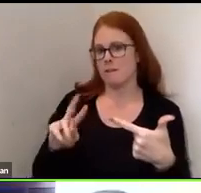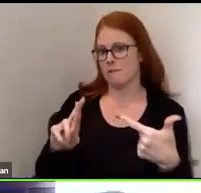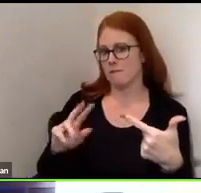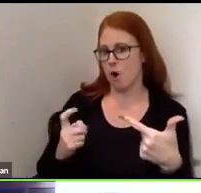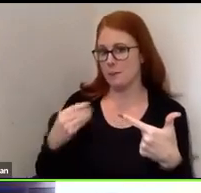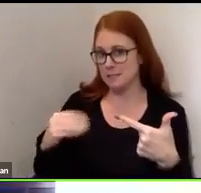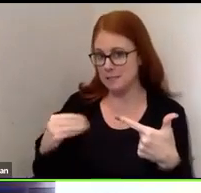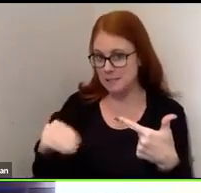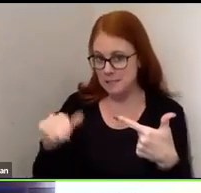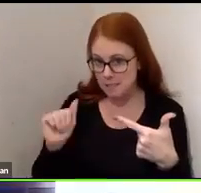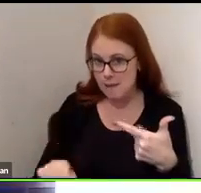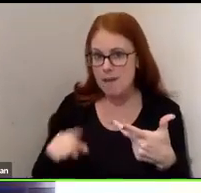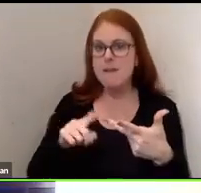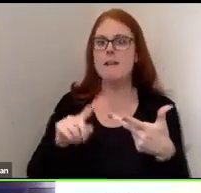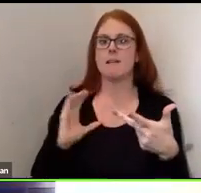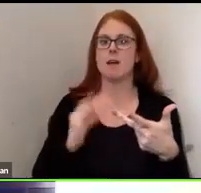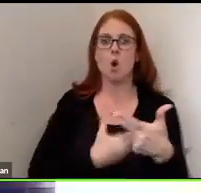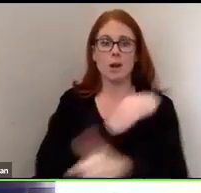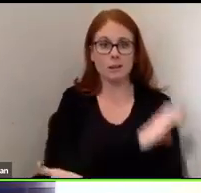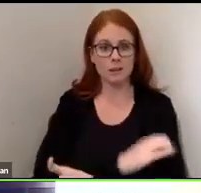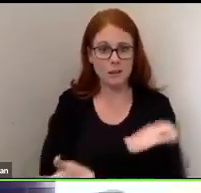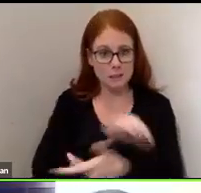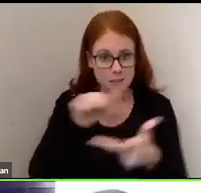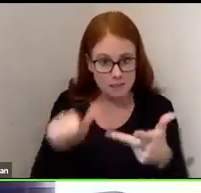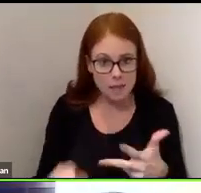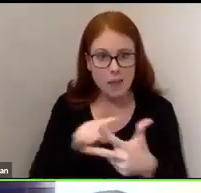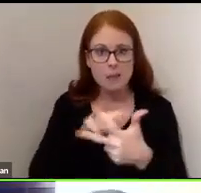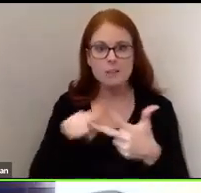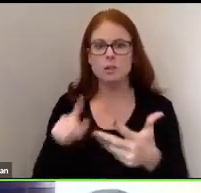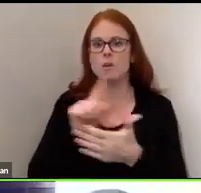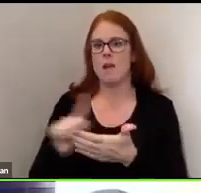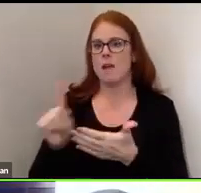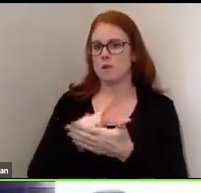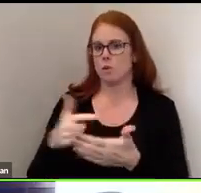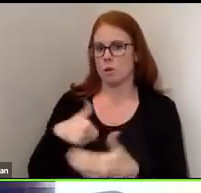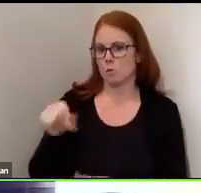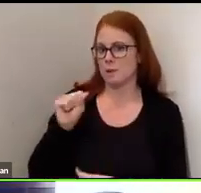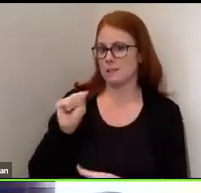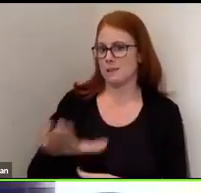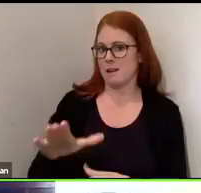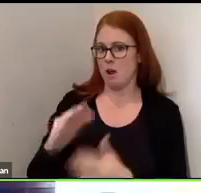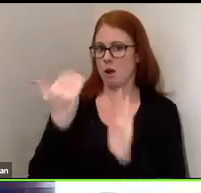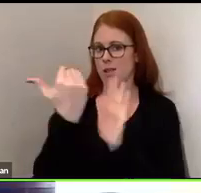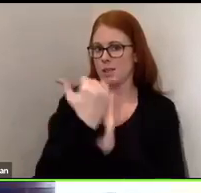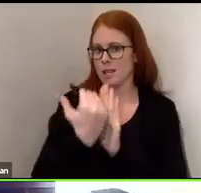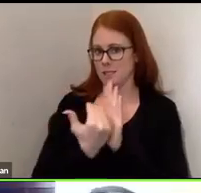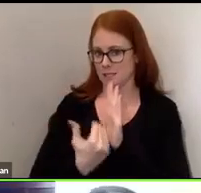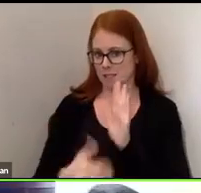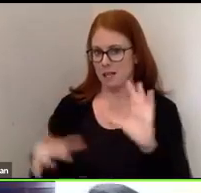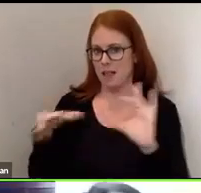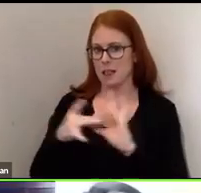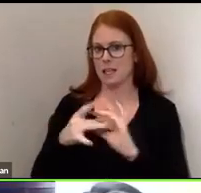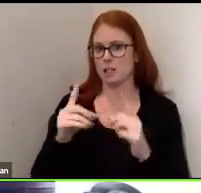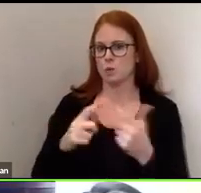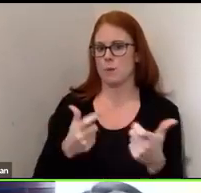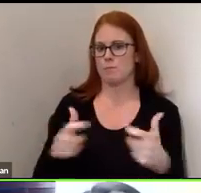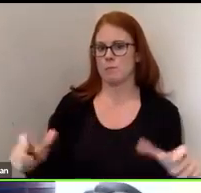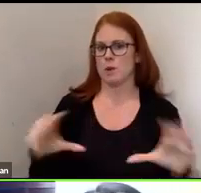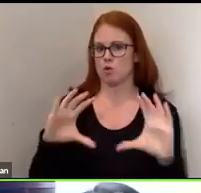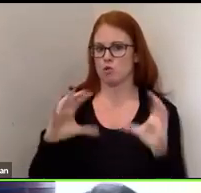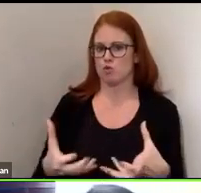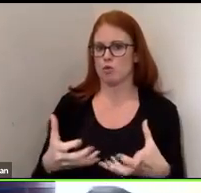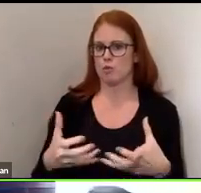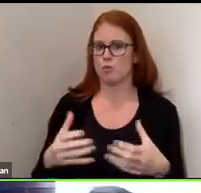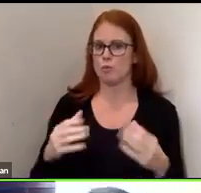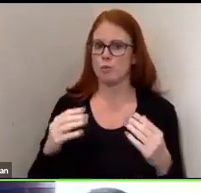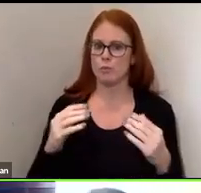in place. And so each week we send out a list when we have our appointments available. We send that link to a larger group than what is